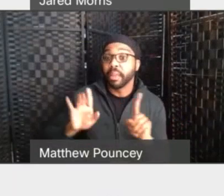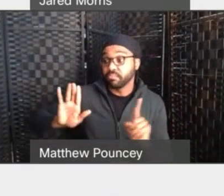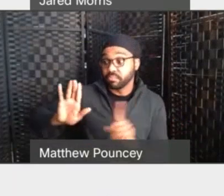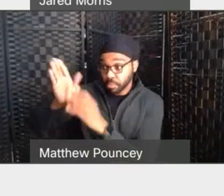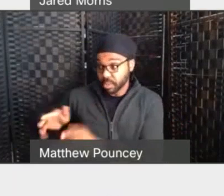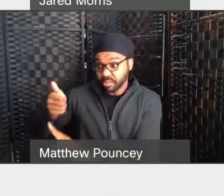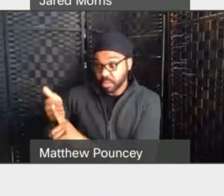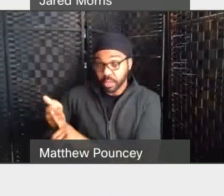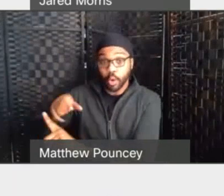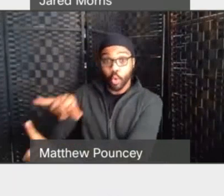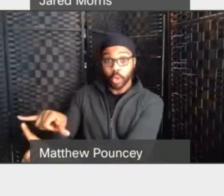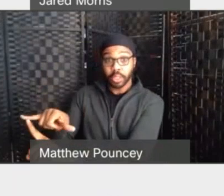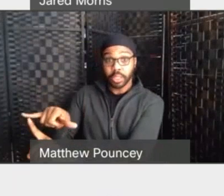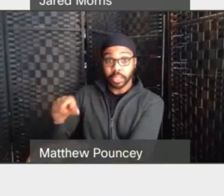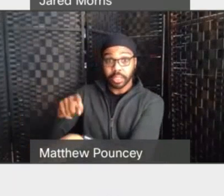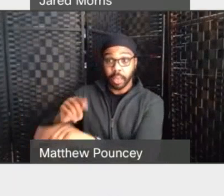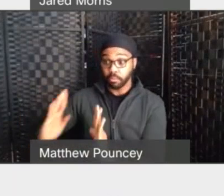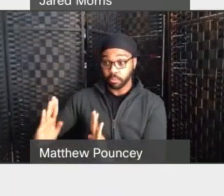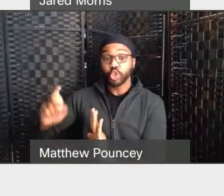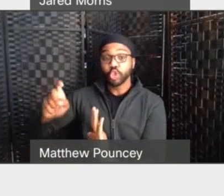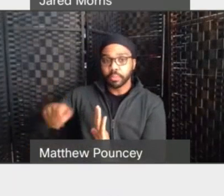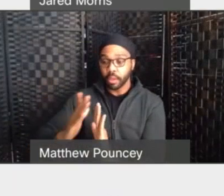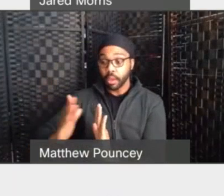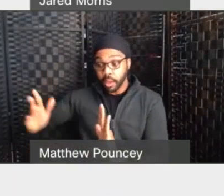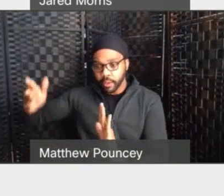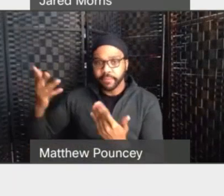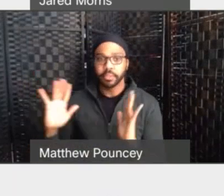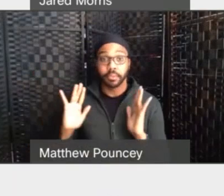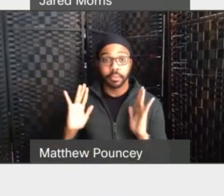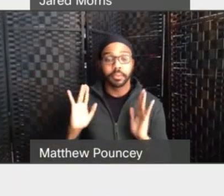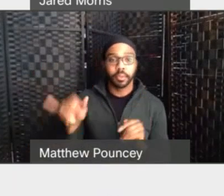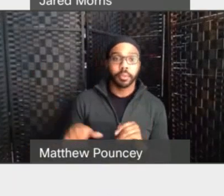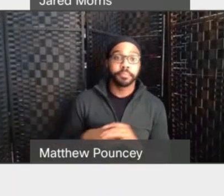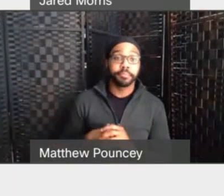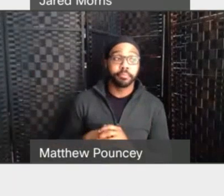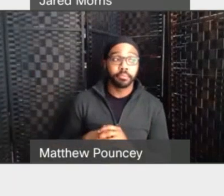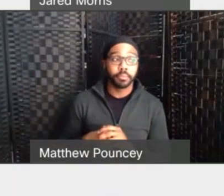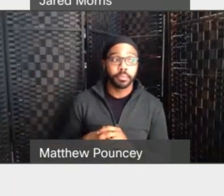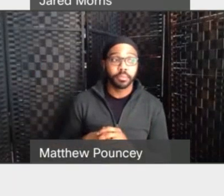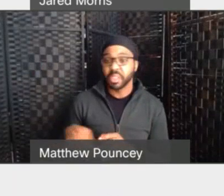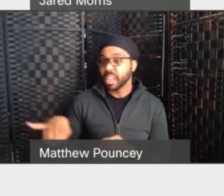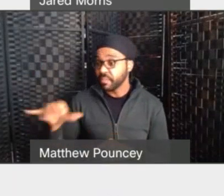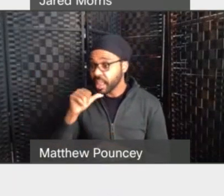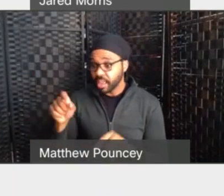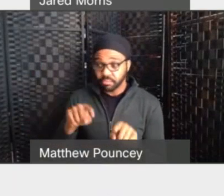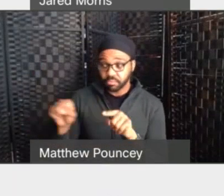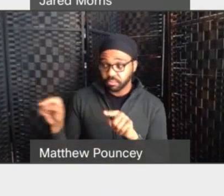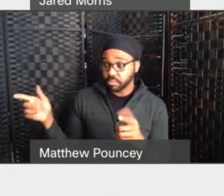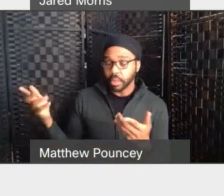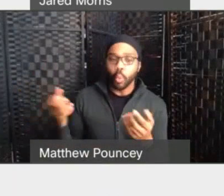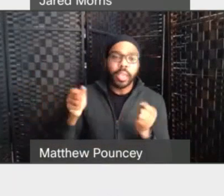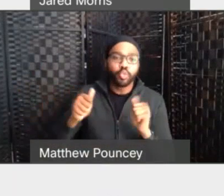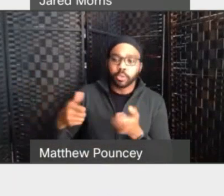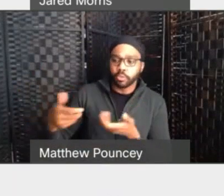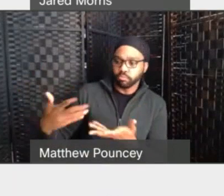as long as the quarantine is over at that period. Other than that, we can try to work something else out because even